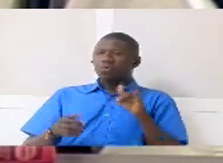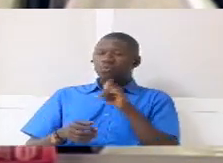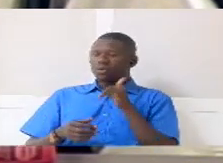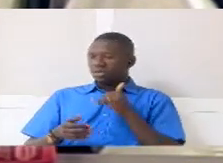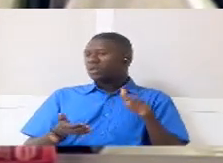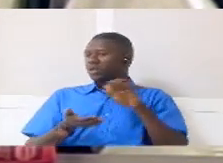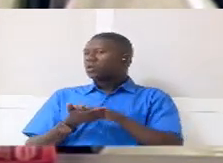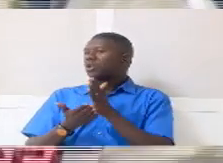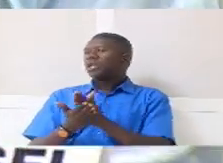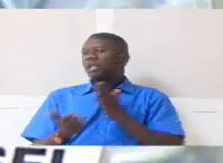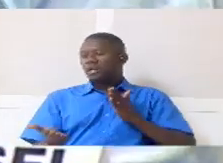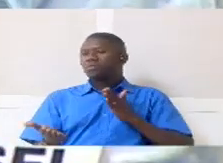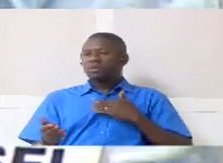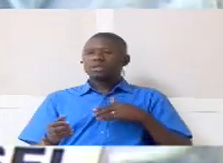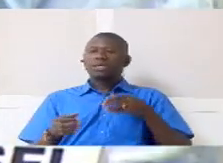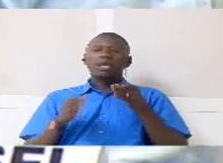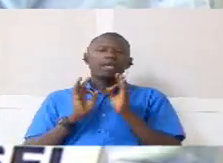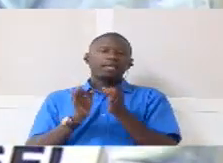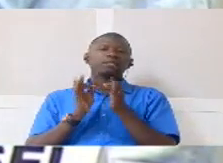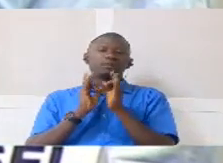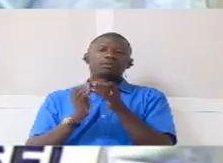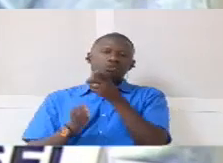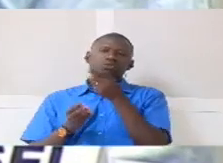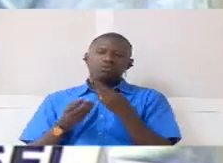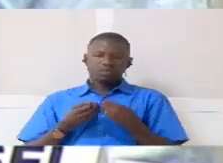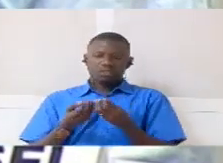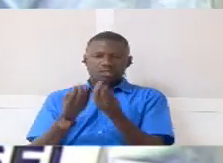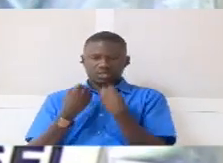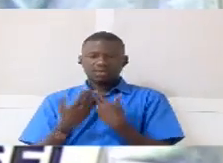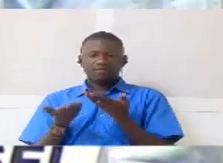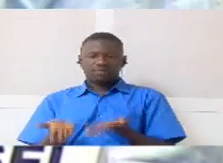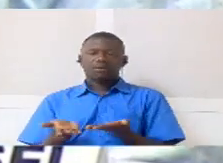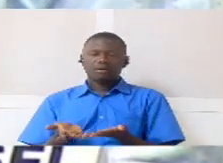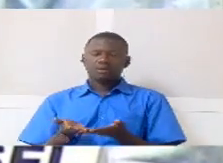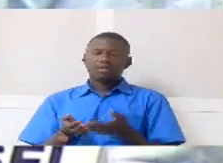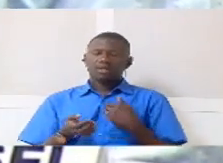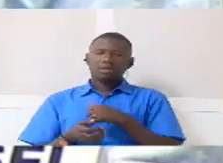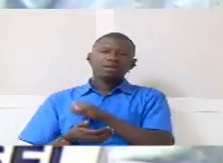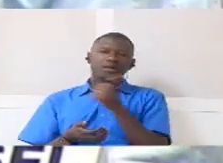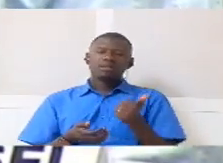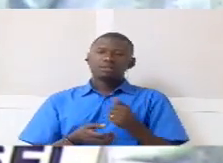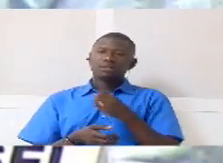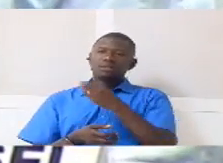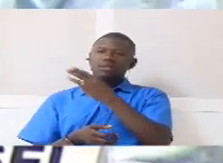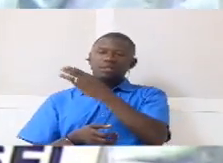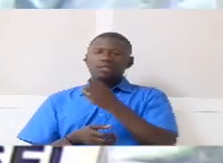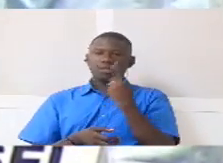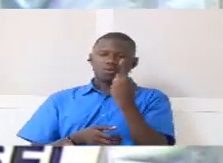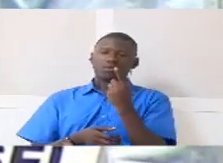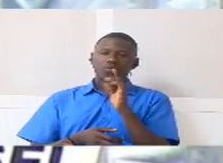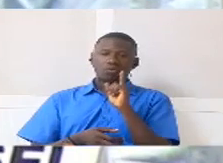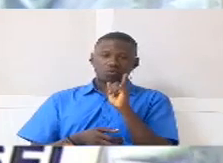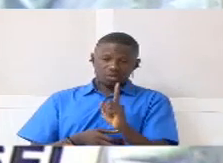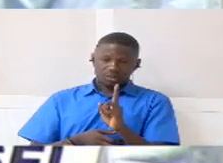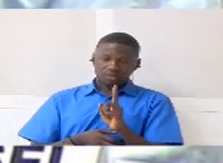which really are in line with the explanation you've just given. And Section 31.1 states as follows, do not interpret